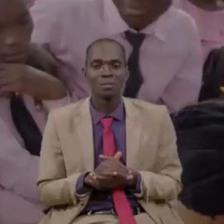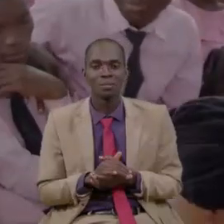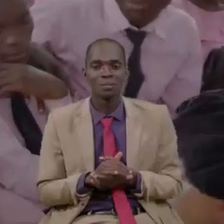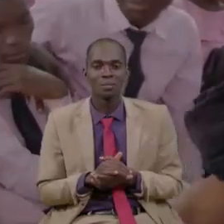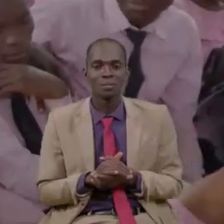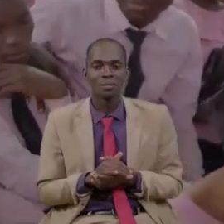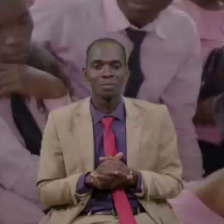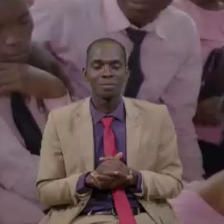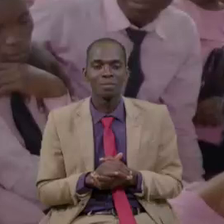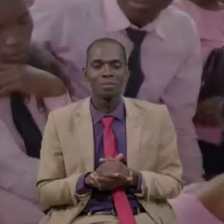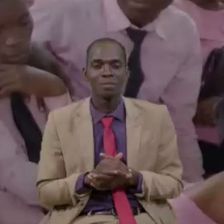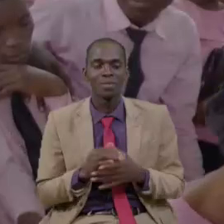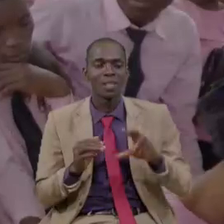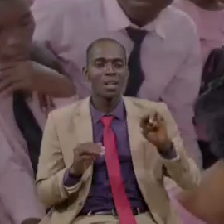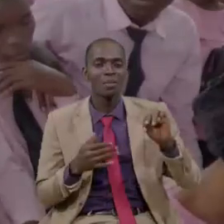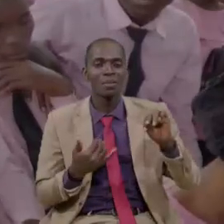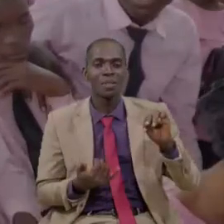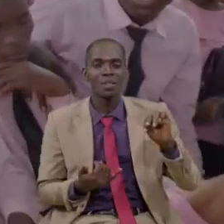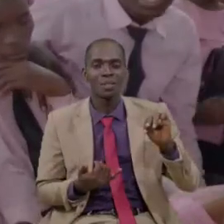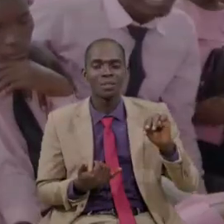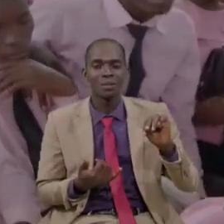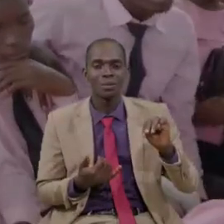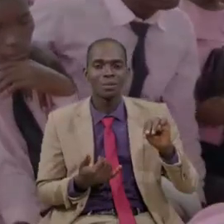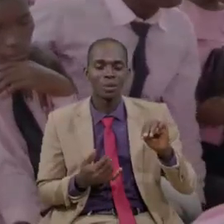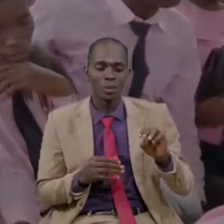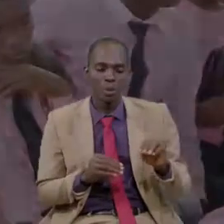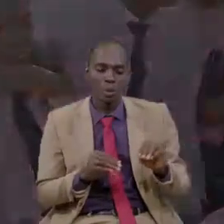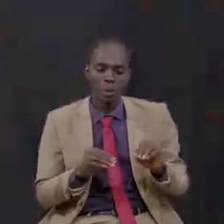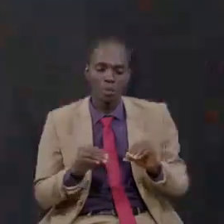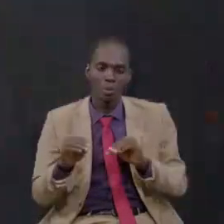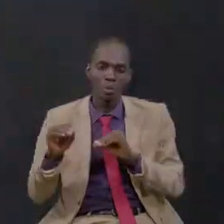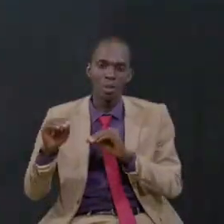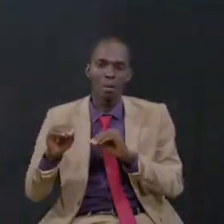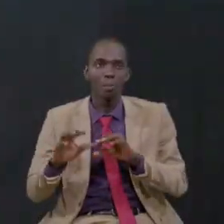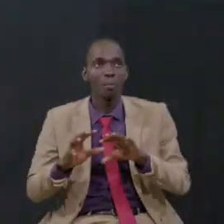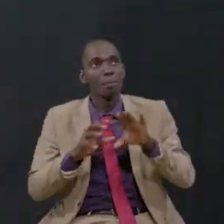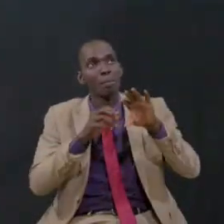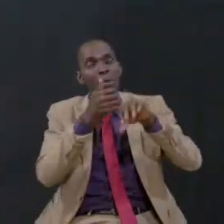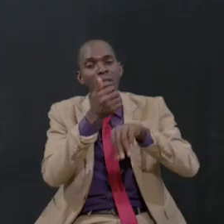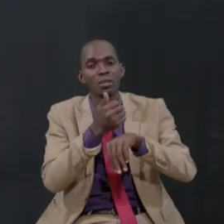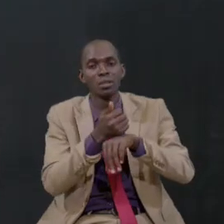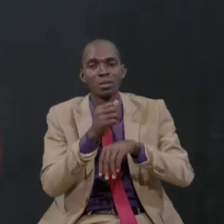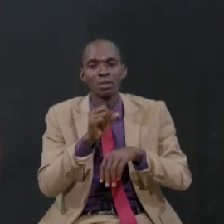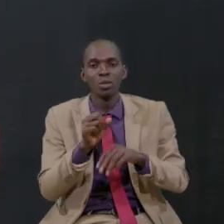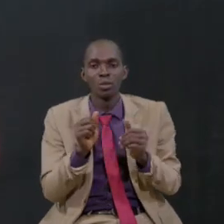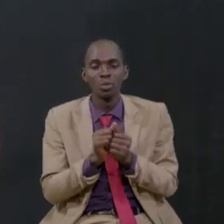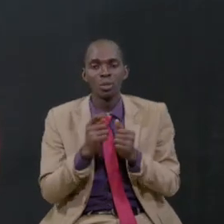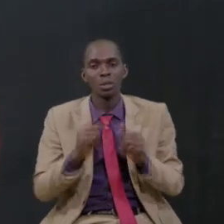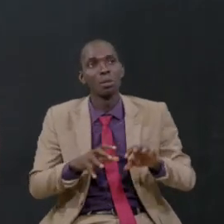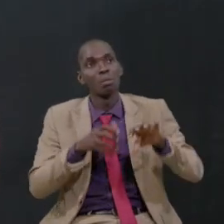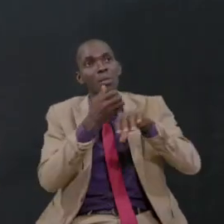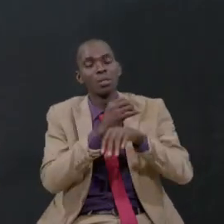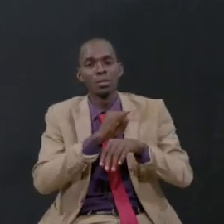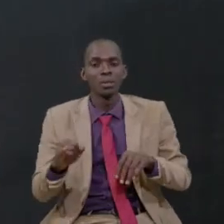M. Move mountains with the mountain moving anointing from